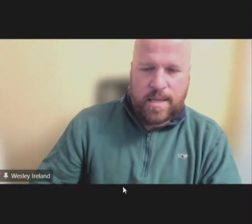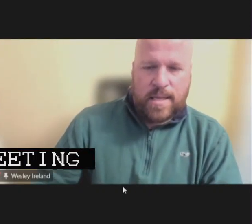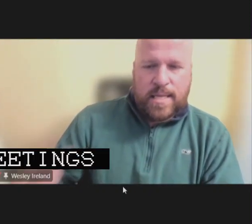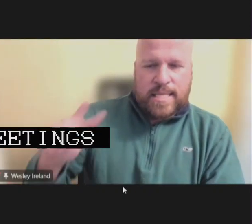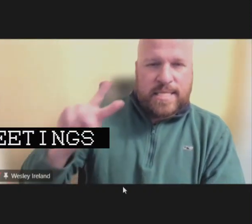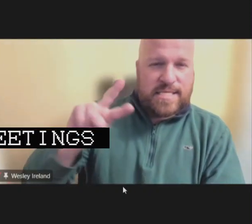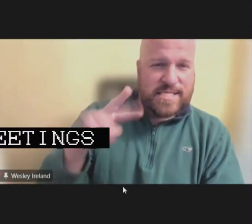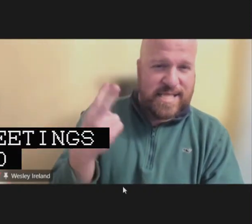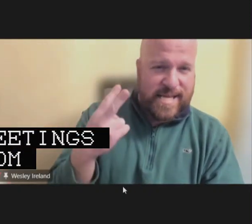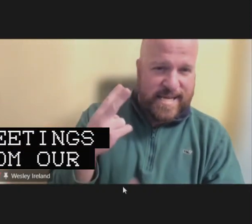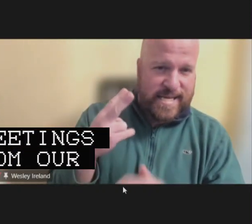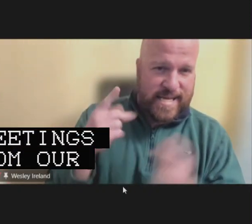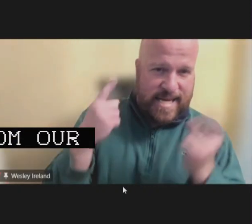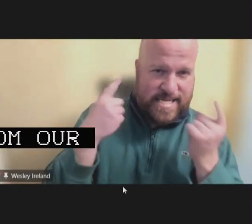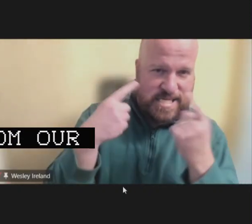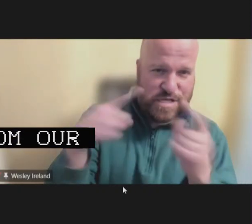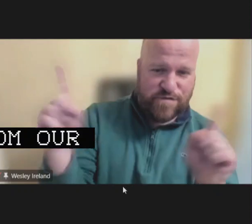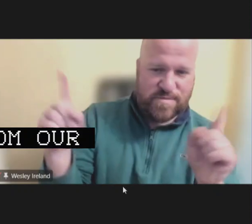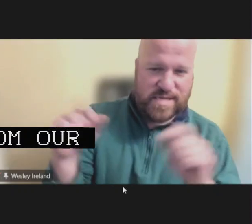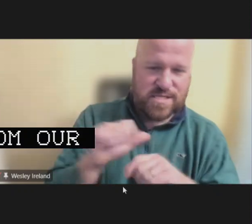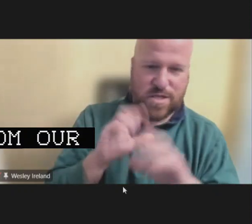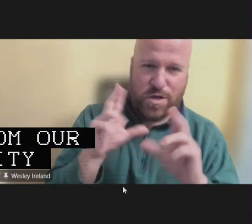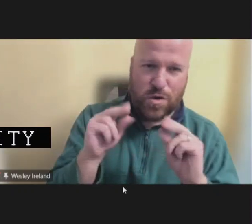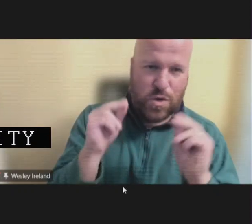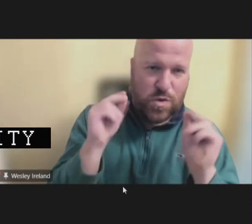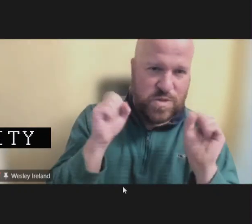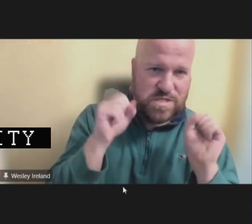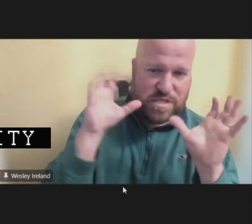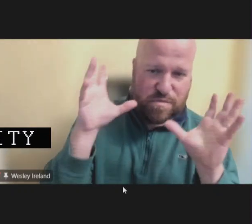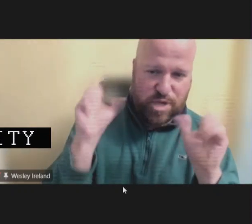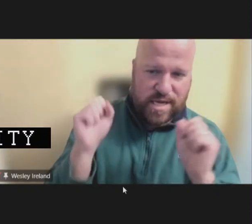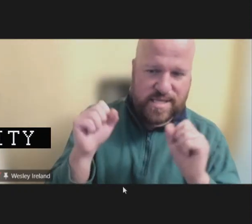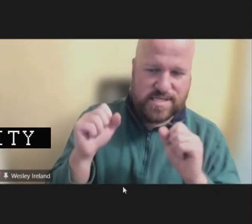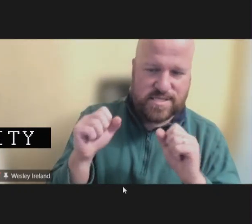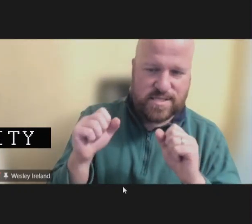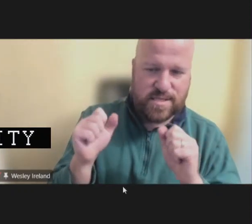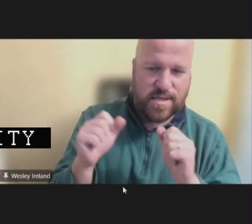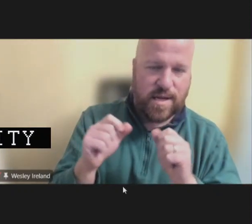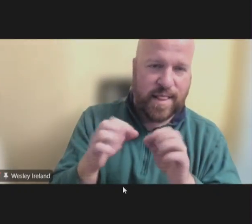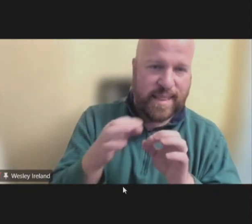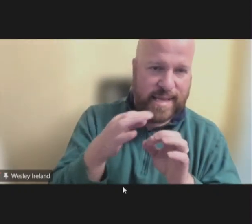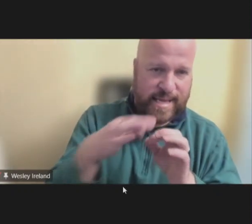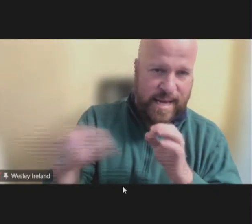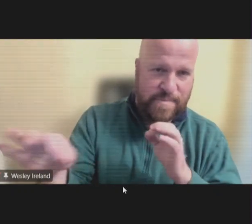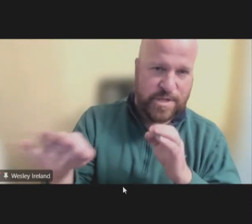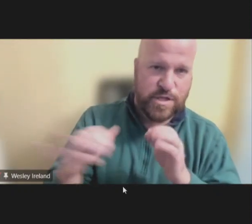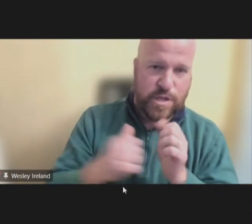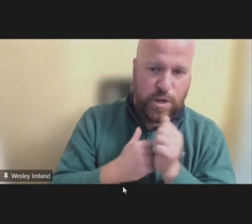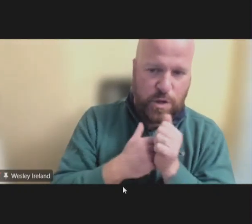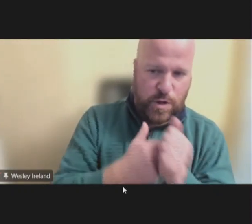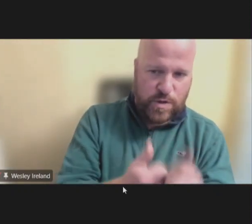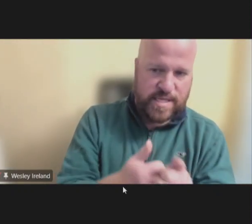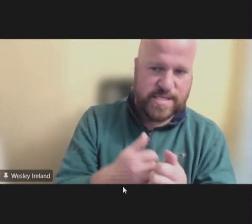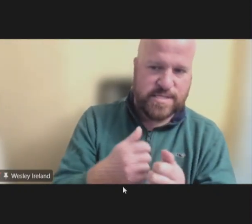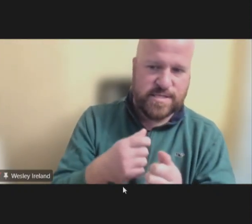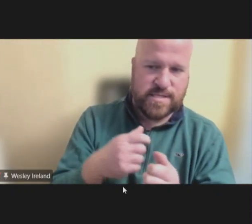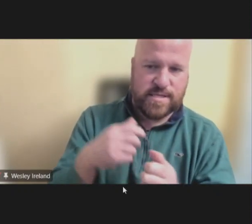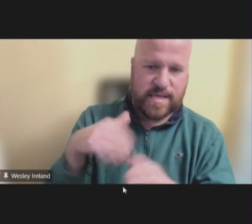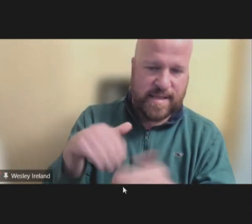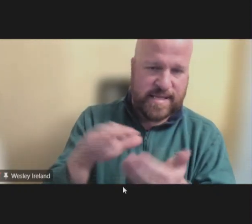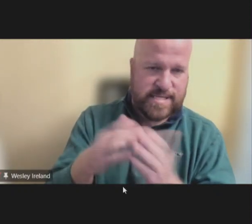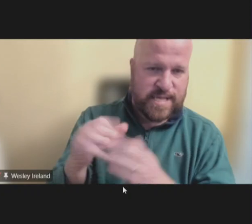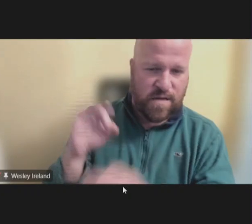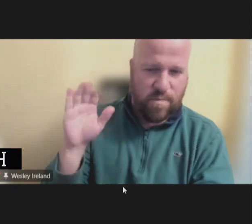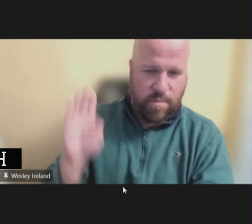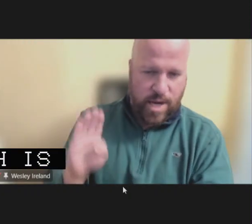meetings. The second achievement, which is probably no surprise to you, is the captioning ordinance